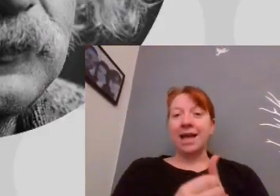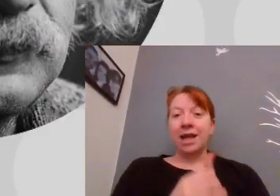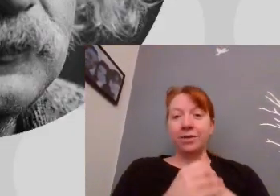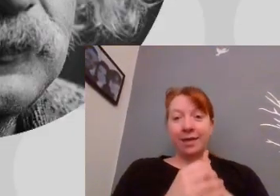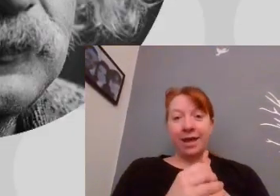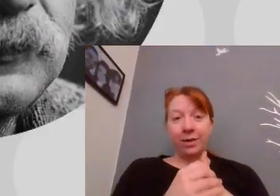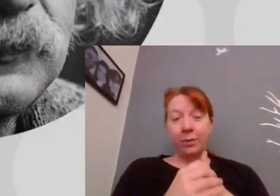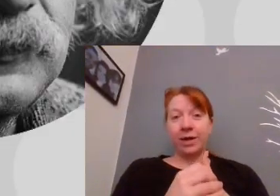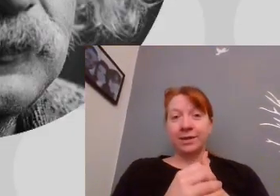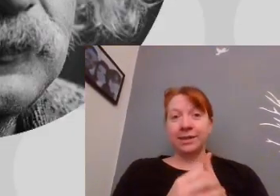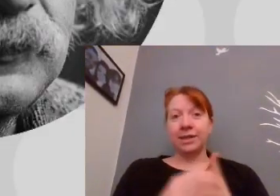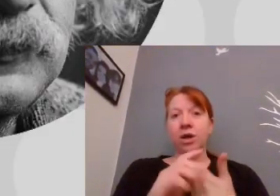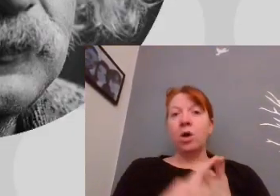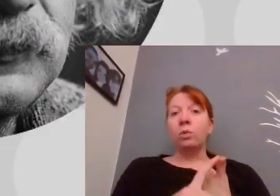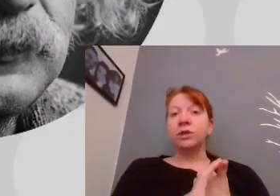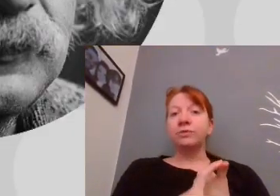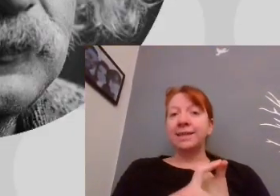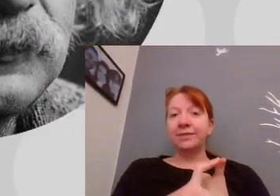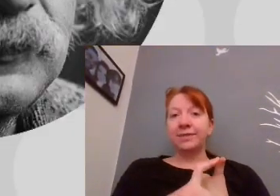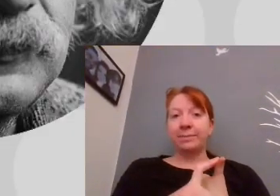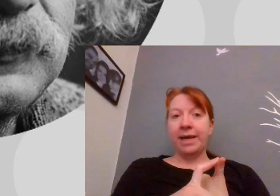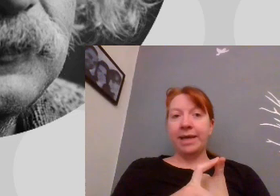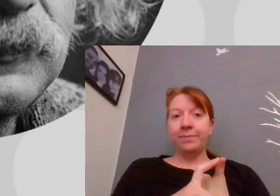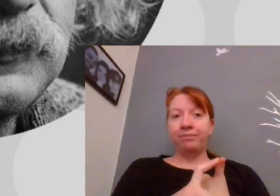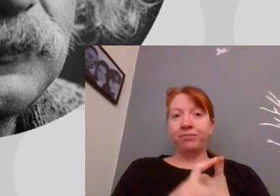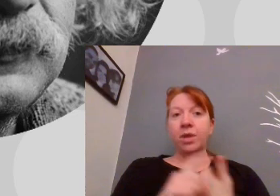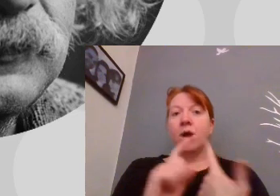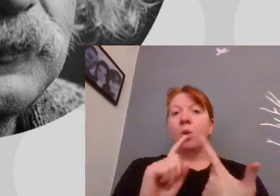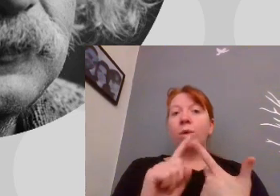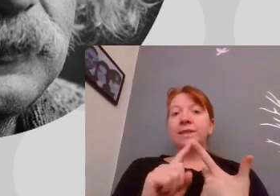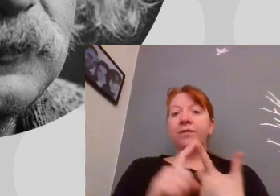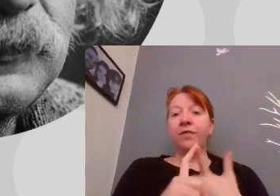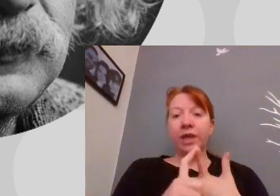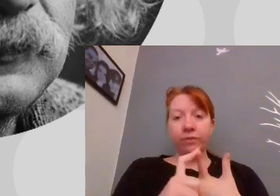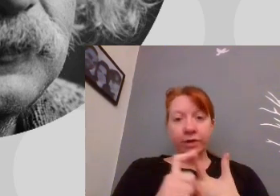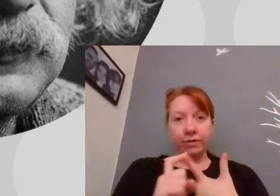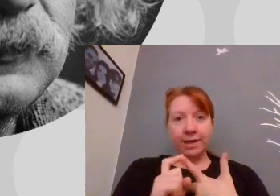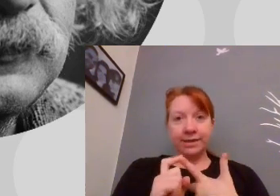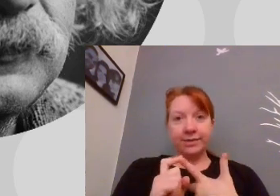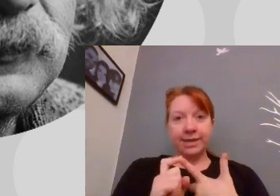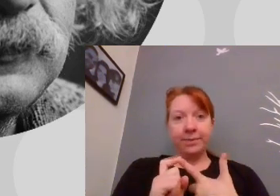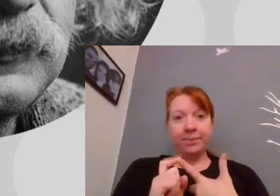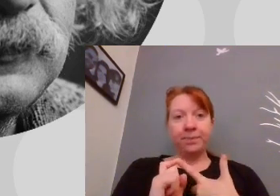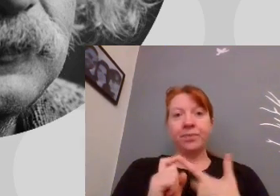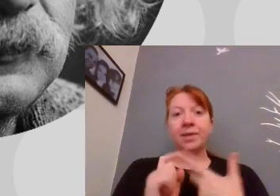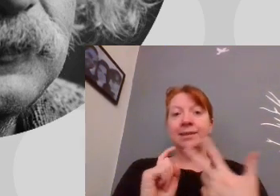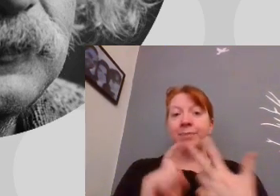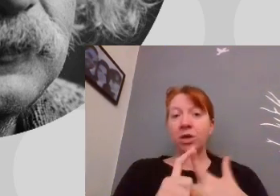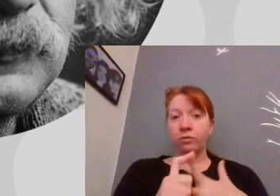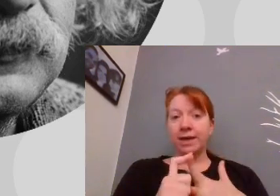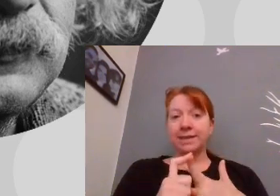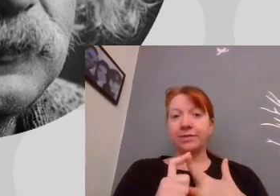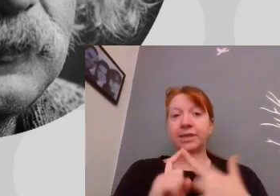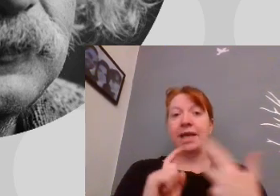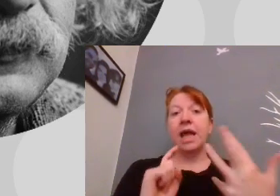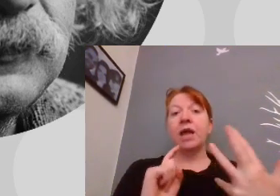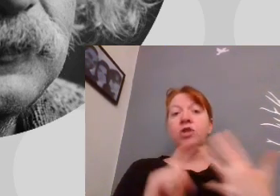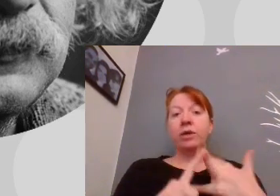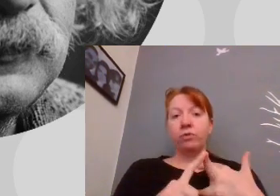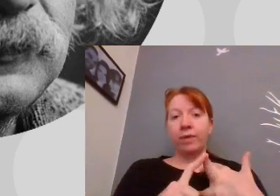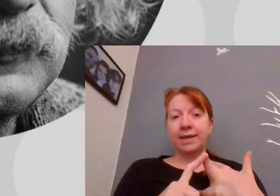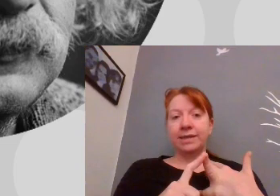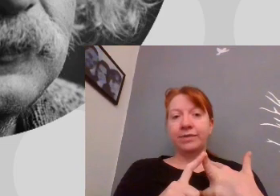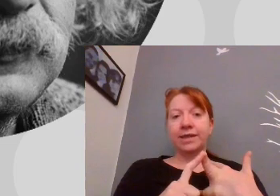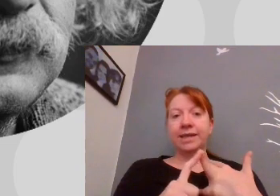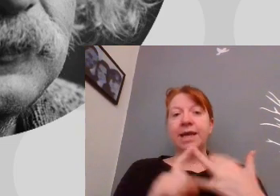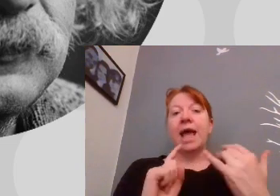Okay, so today we're going to learn, what does relativity mean? What is the theory of relativity? Special relativity,